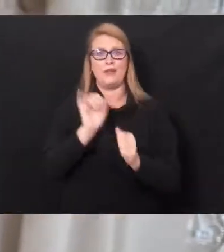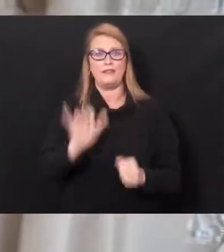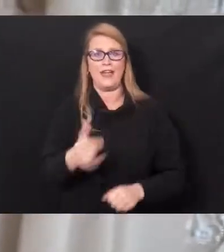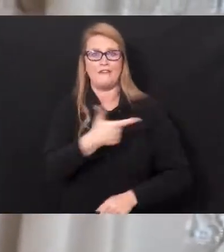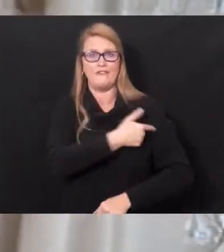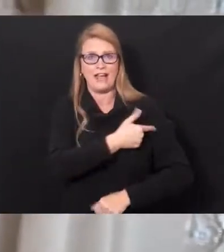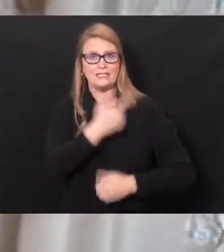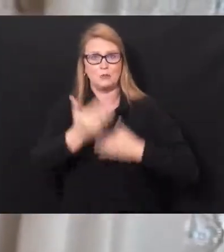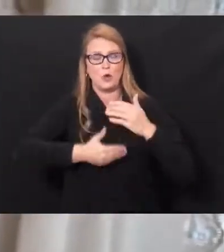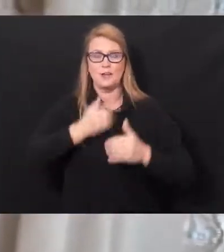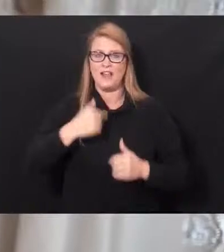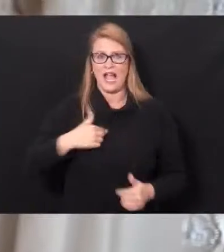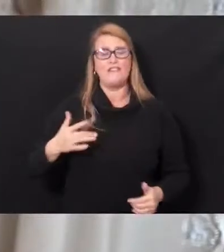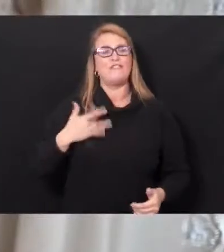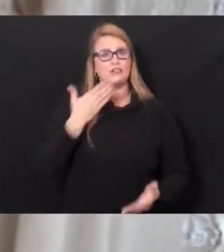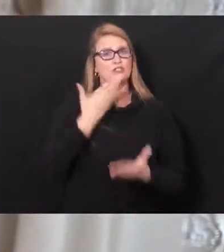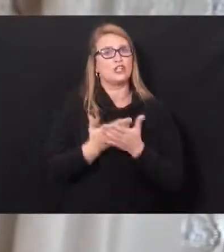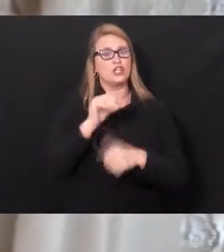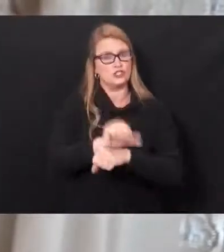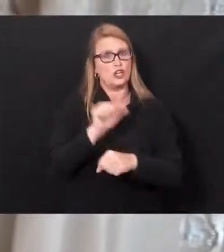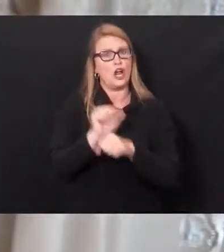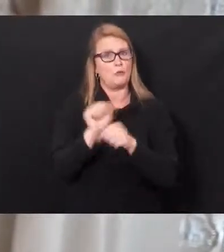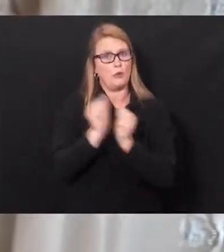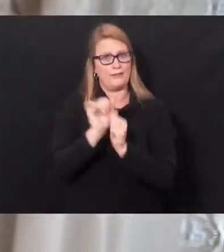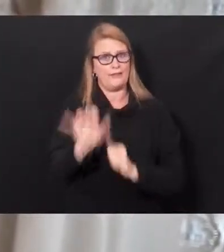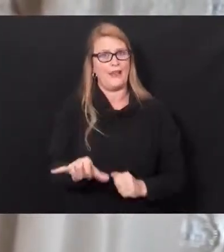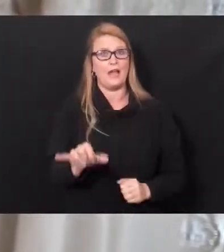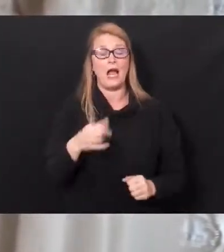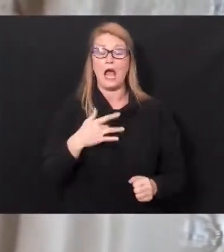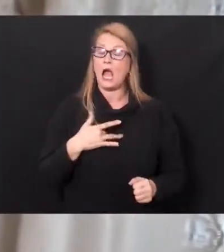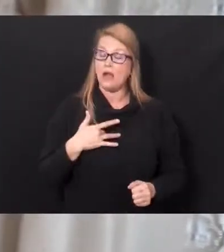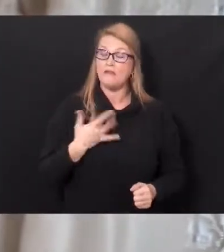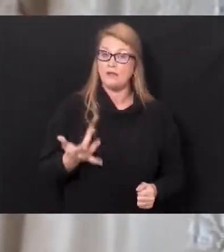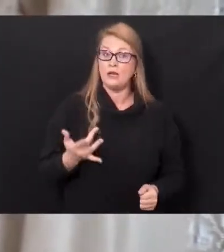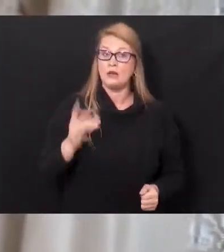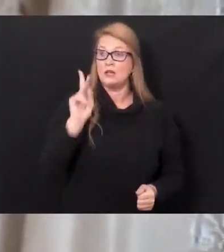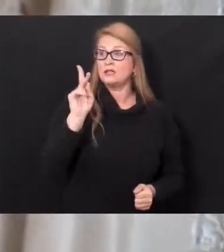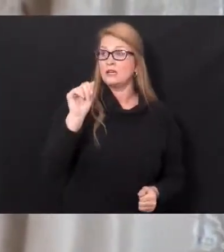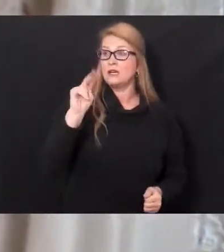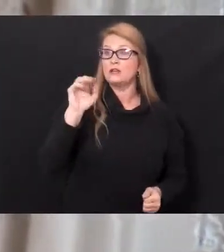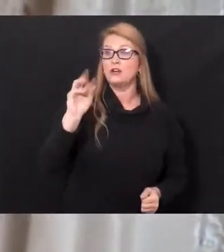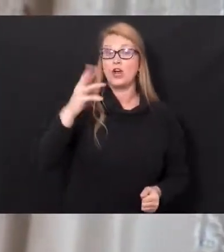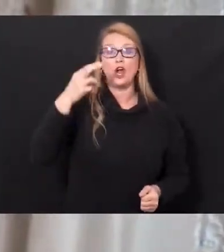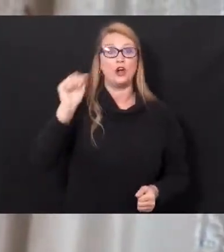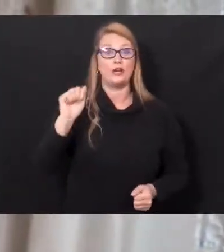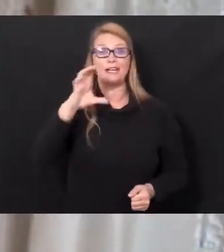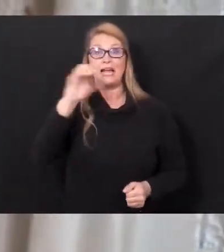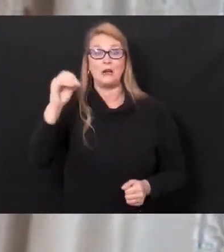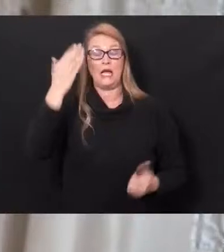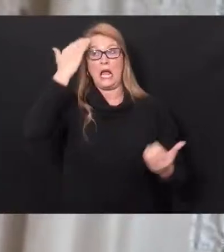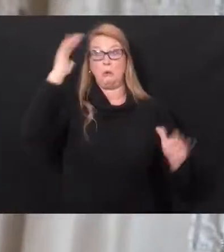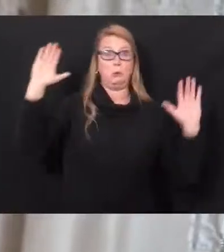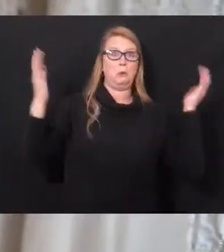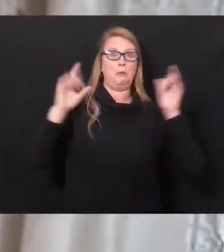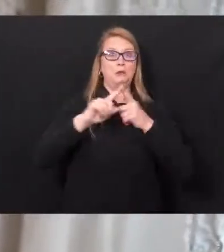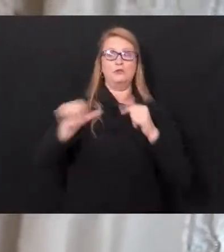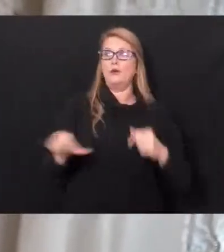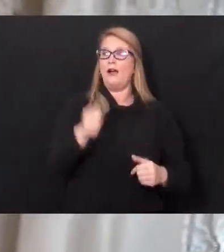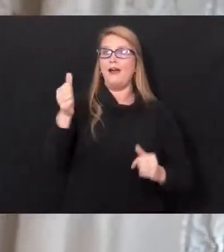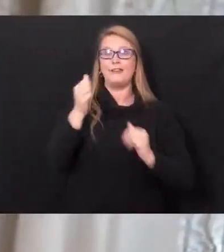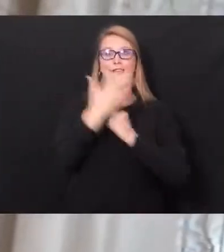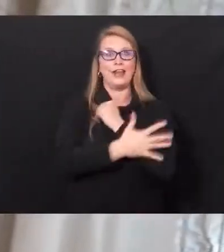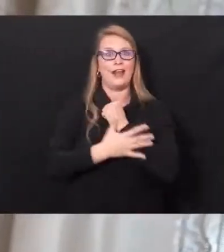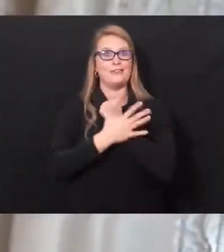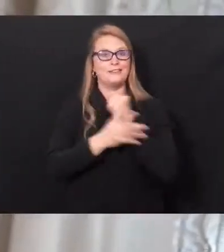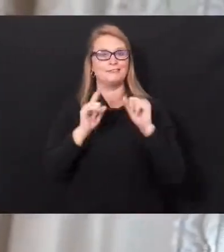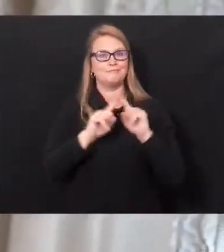I think he's doing a good job with it. And also Kanawha County, I don't know how the other counties are doing, but I